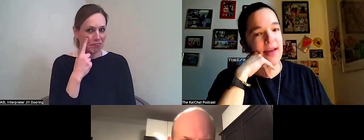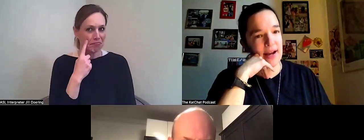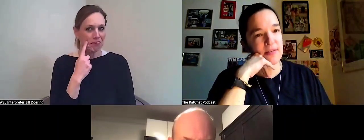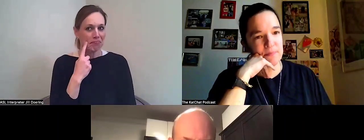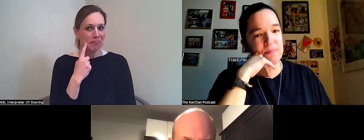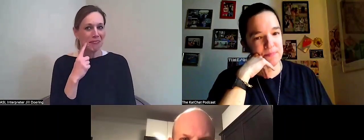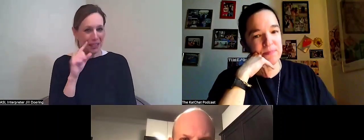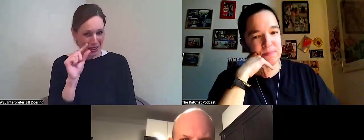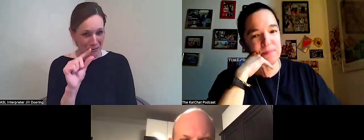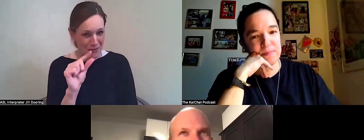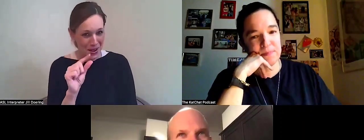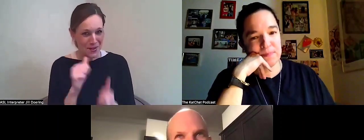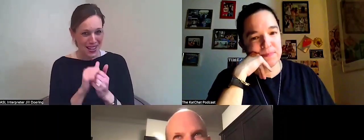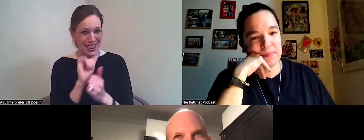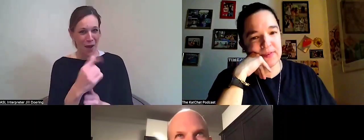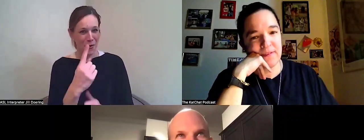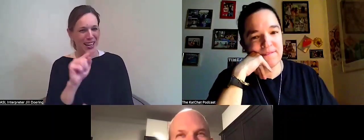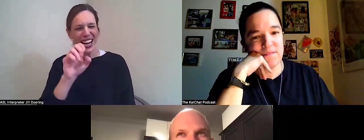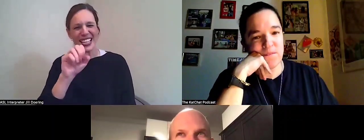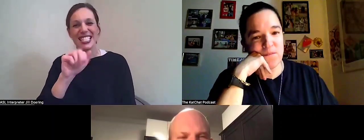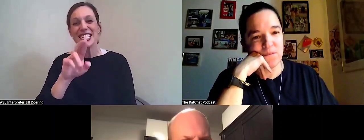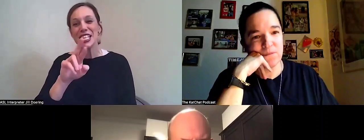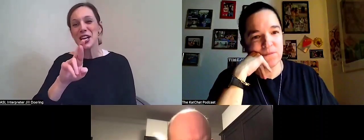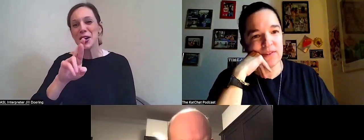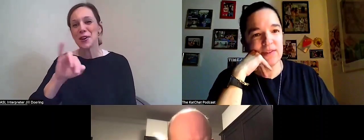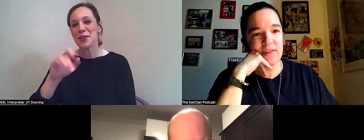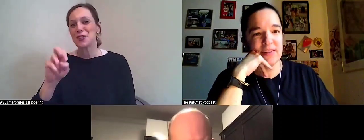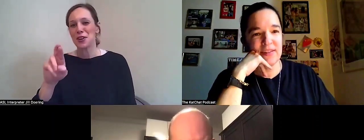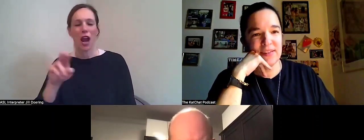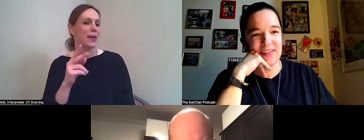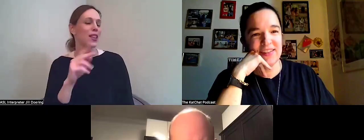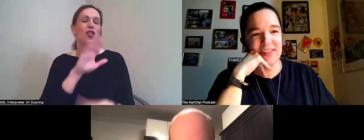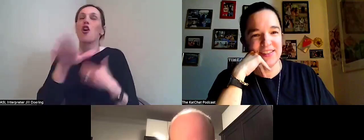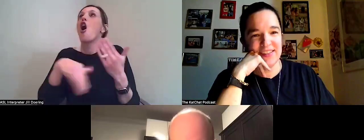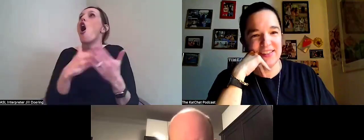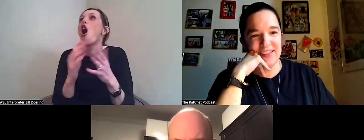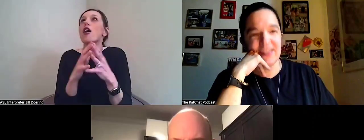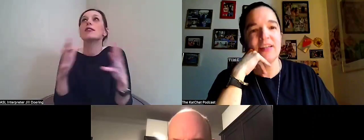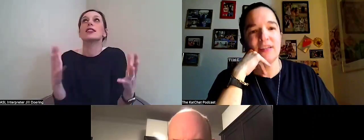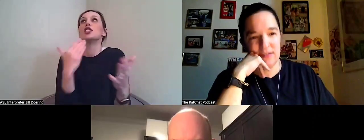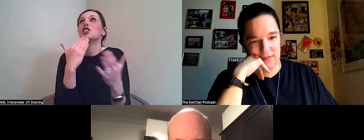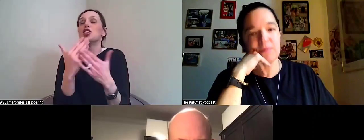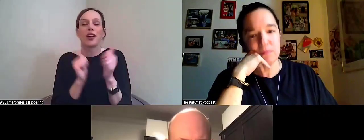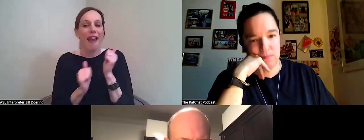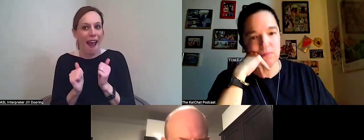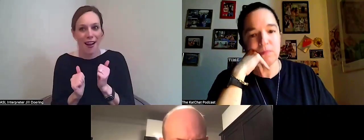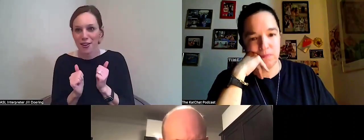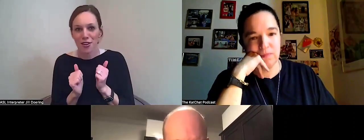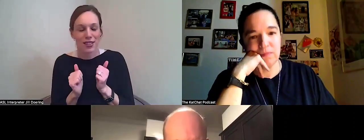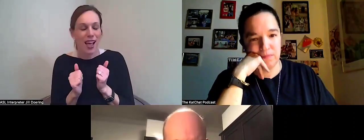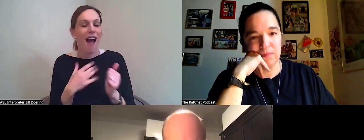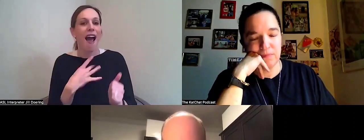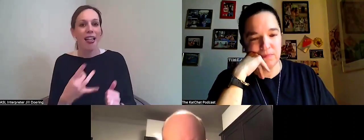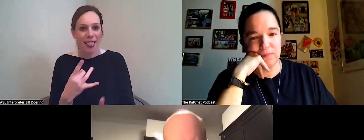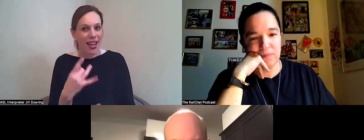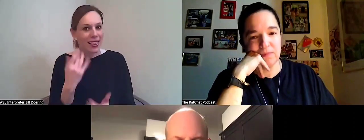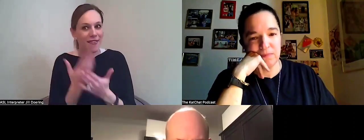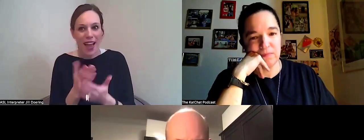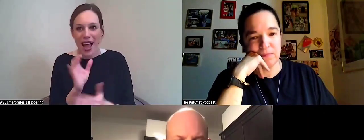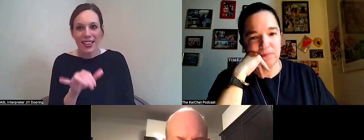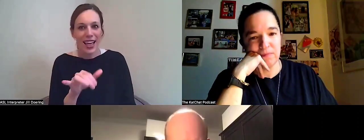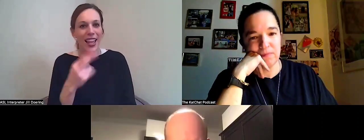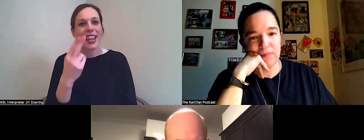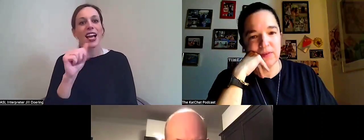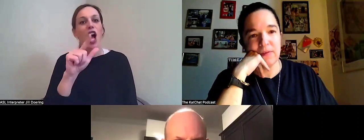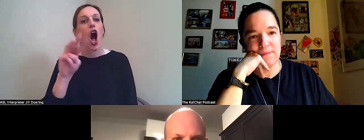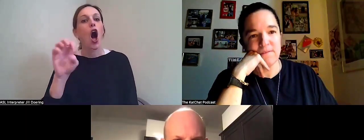on that one. Yeah, again, like they're all such good actors, and I like the fact that Hallmark, it's like the old